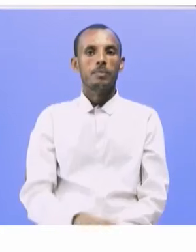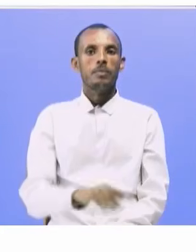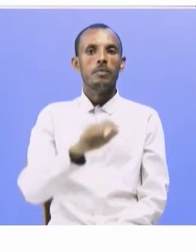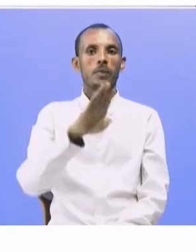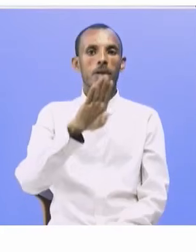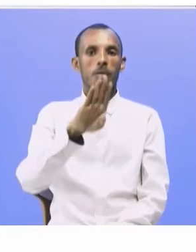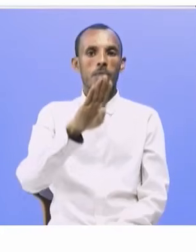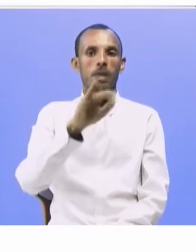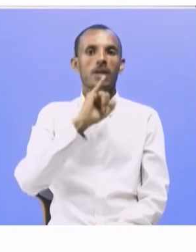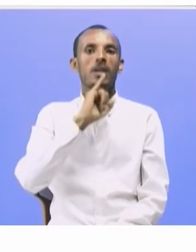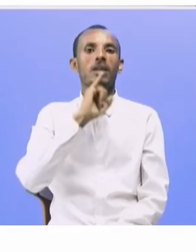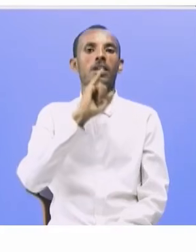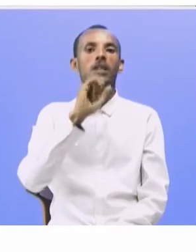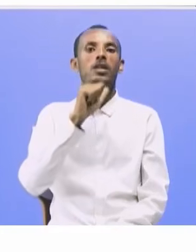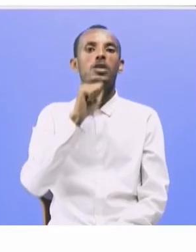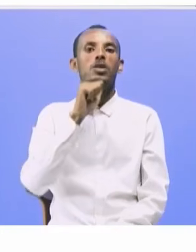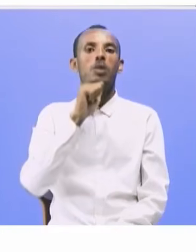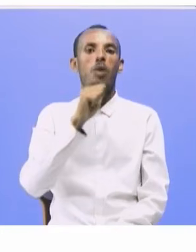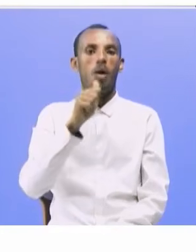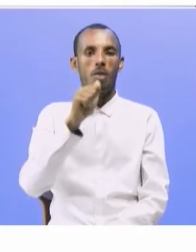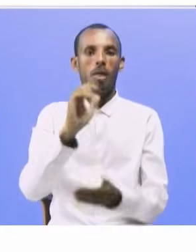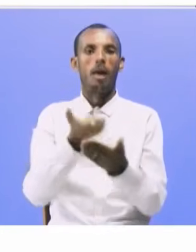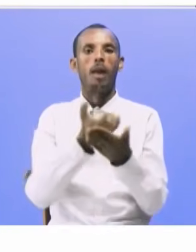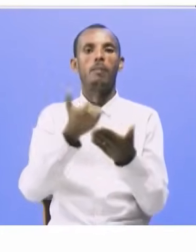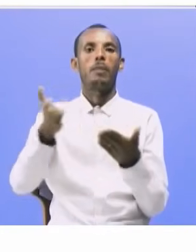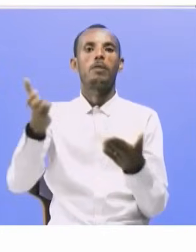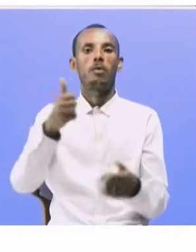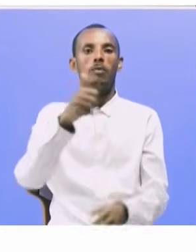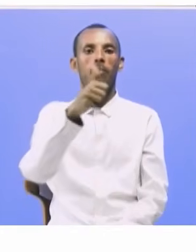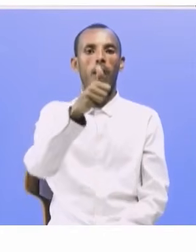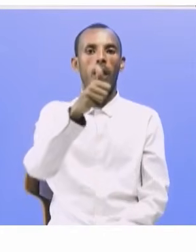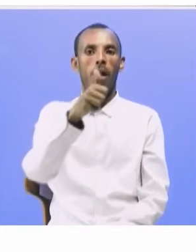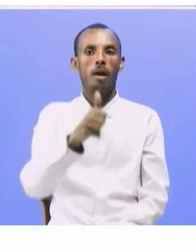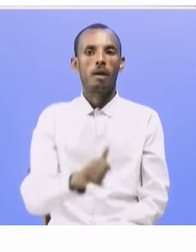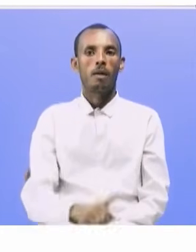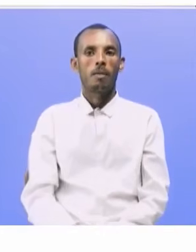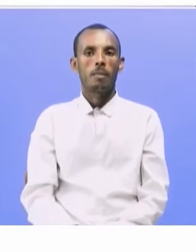one is read as B is not